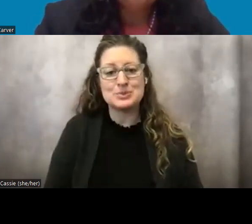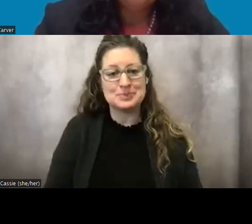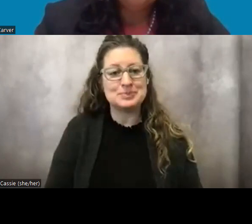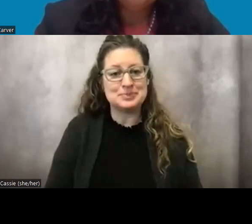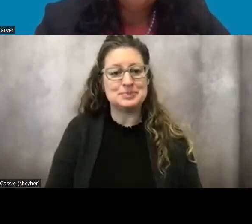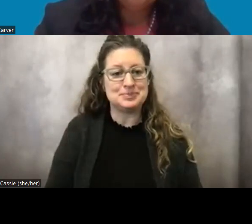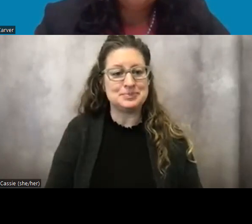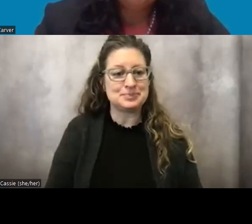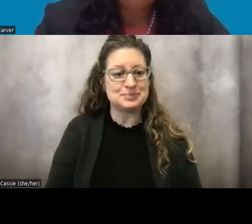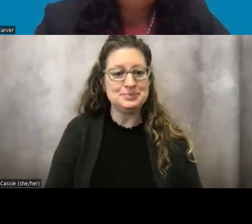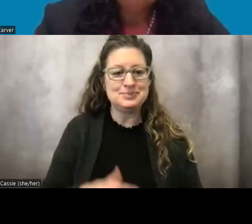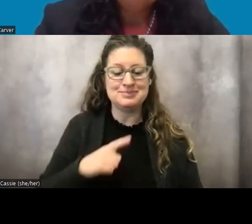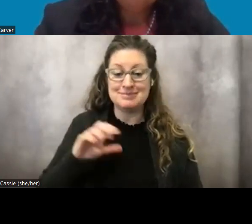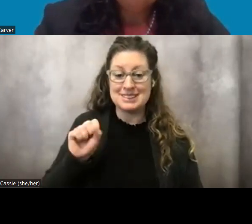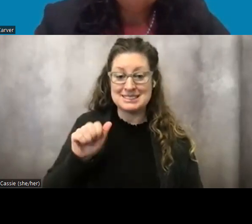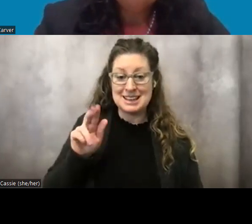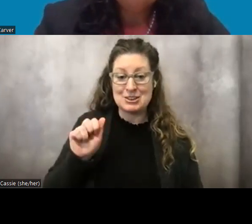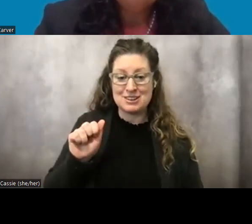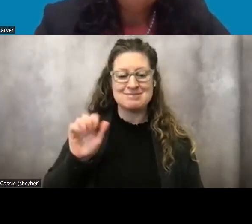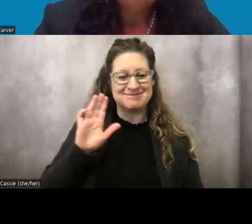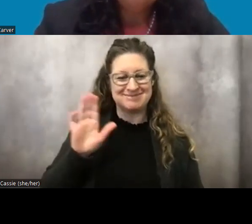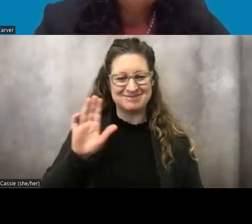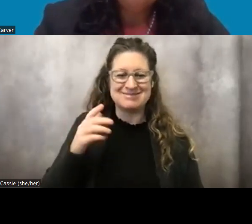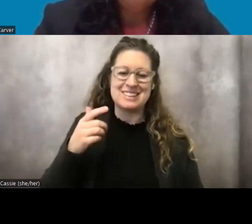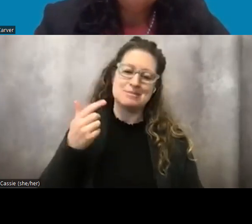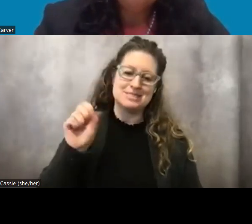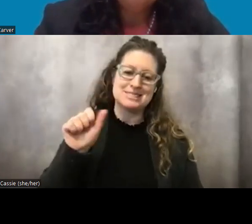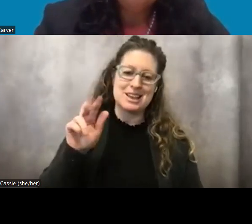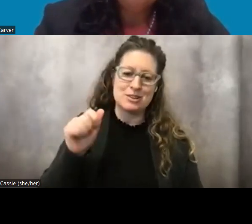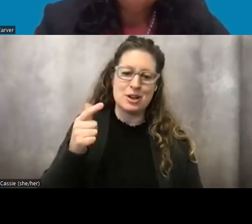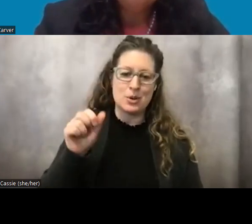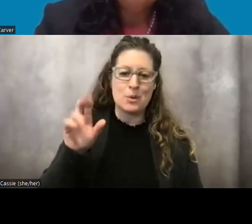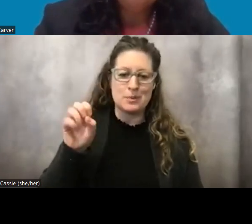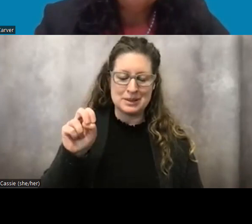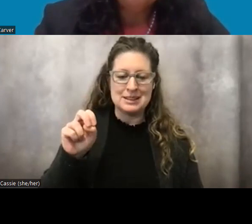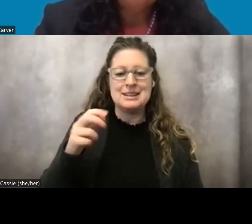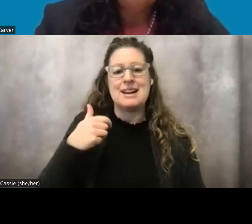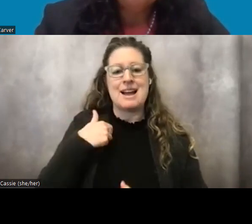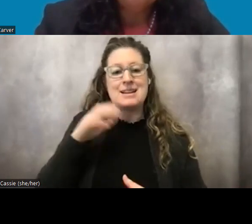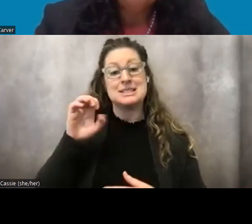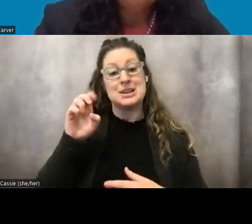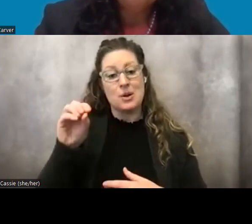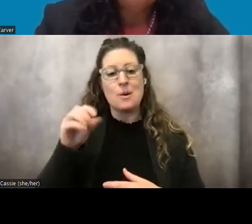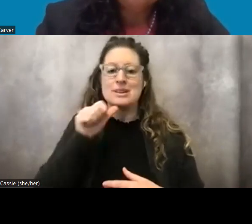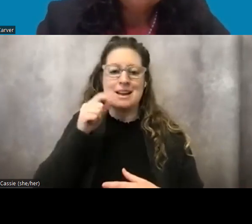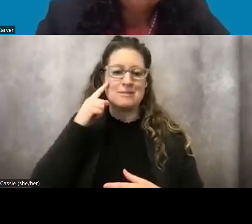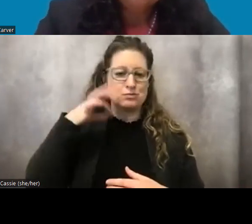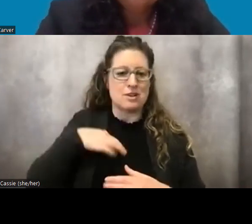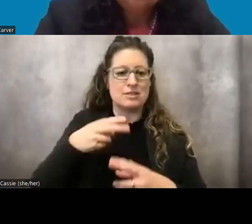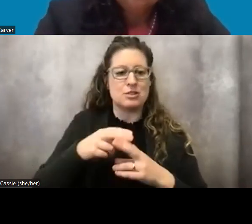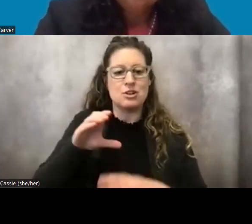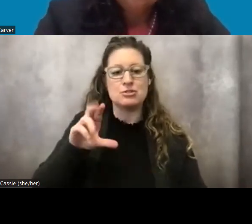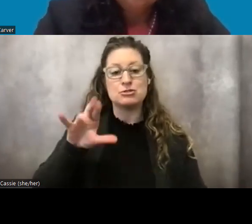I can go. Hi, I'm Sarah Gorman. I'm the CEO of a nonprofit called Critica, which focuses